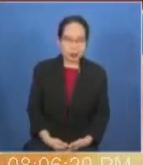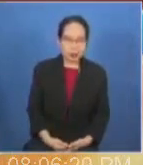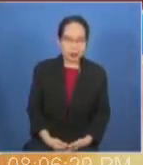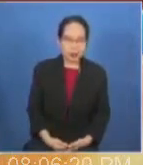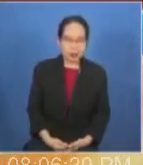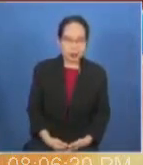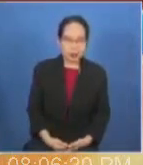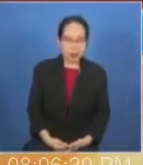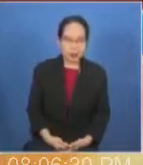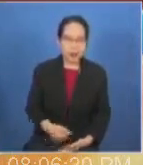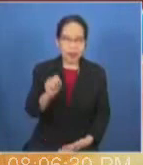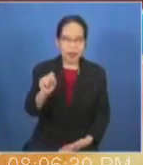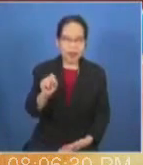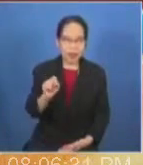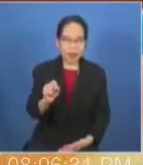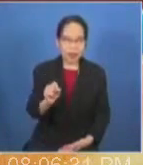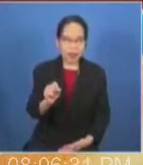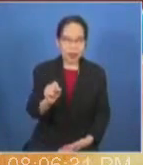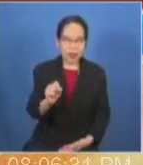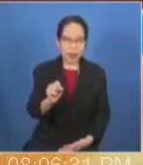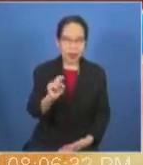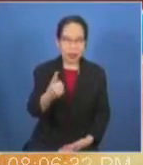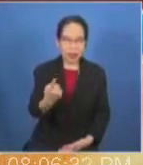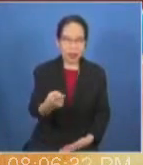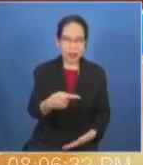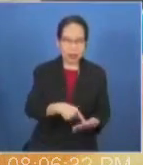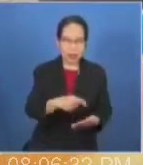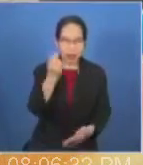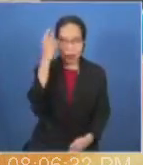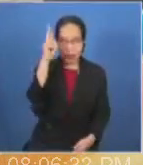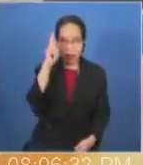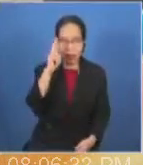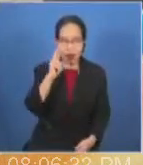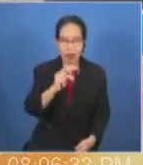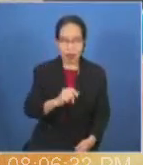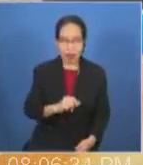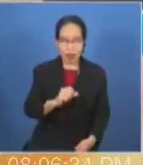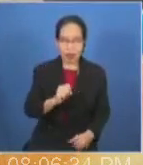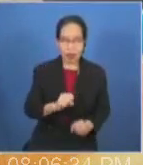Ito lang po, sir. I need only these two.